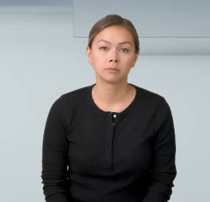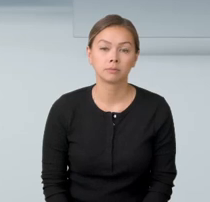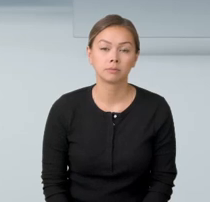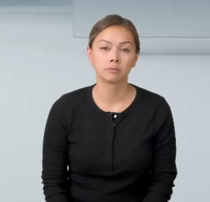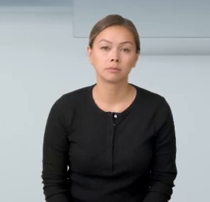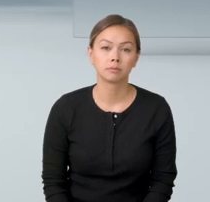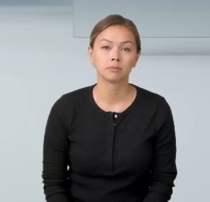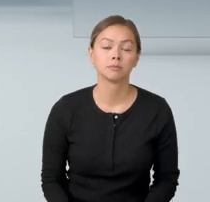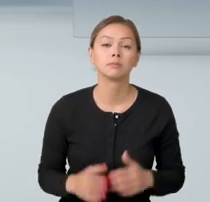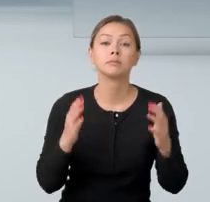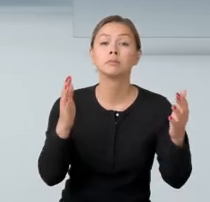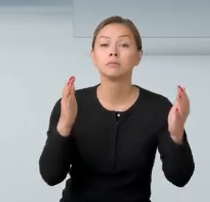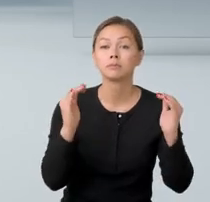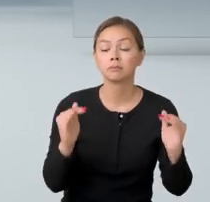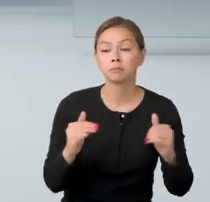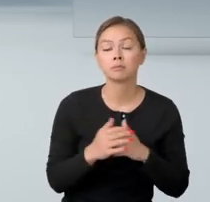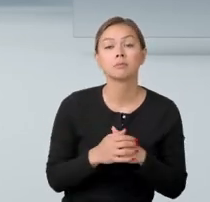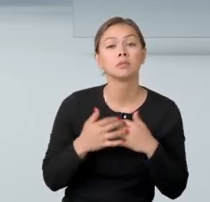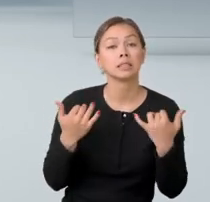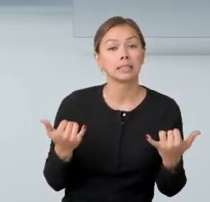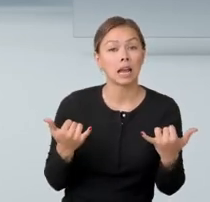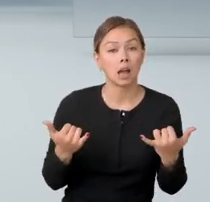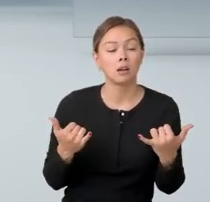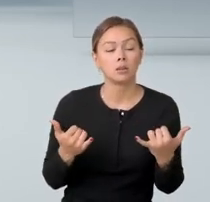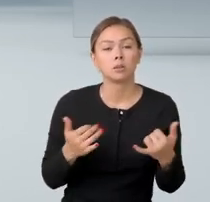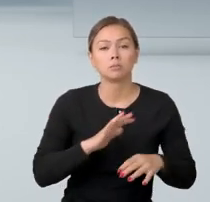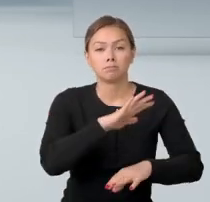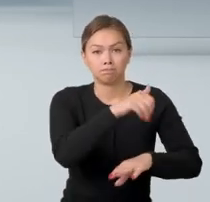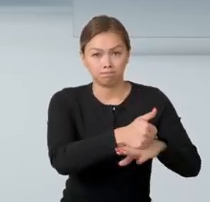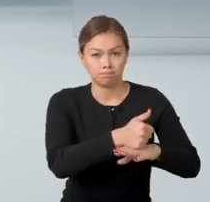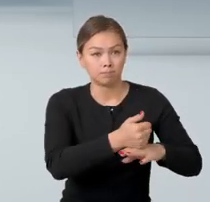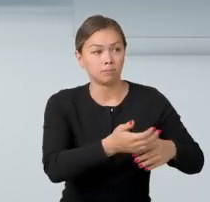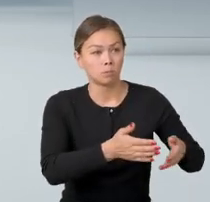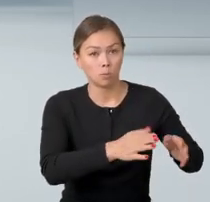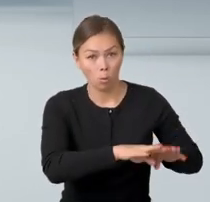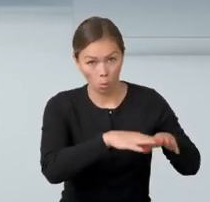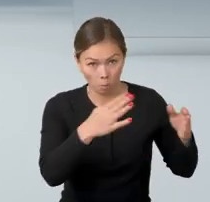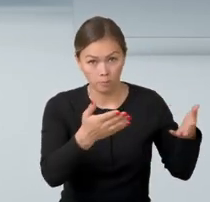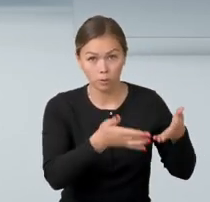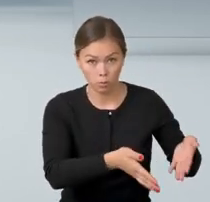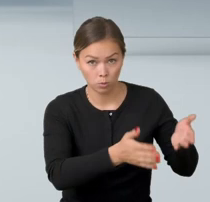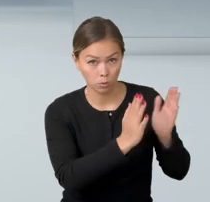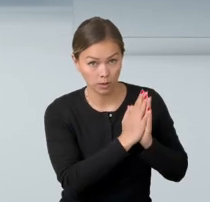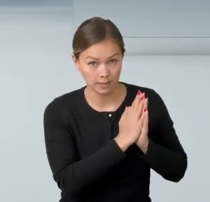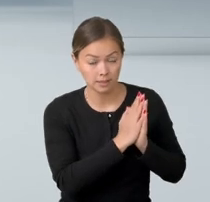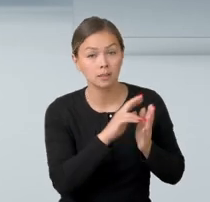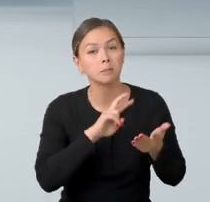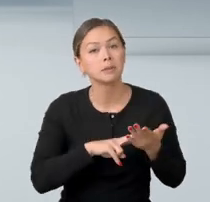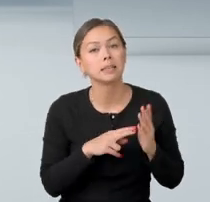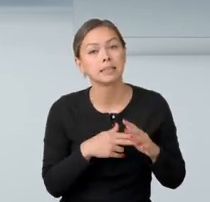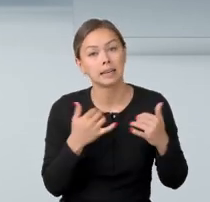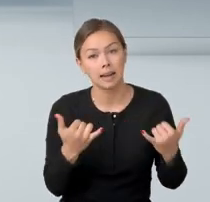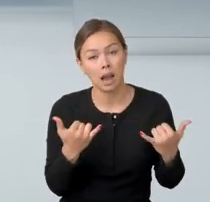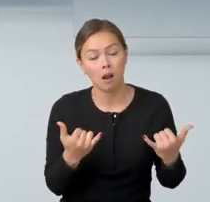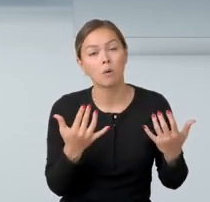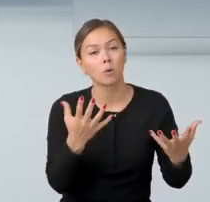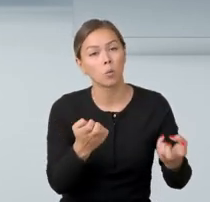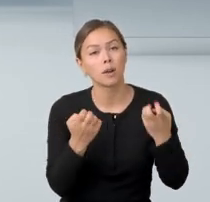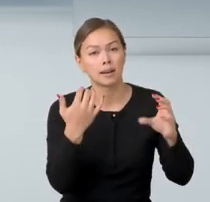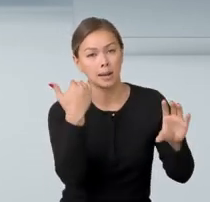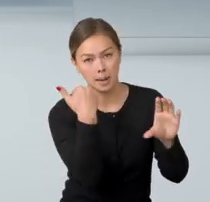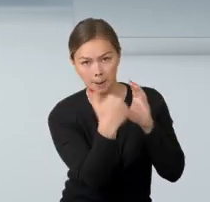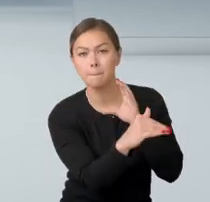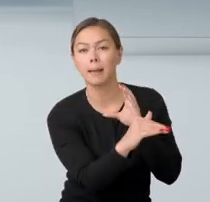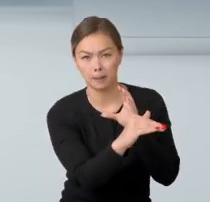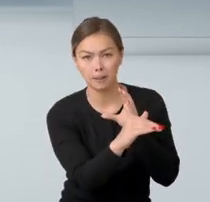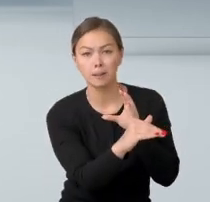uh so that's great so imagine that now after we have opened a request uh we are going